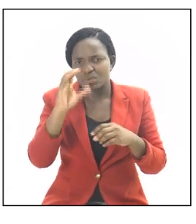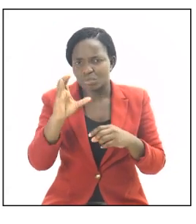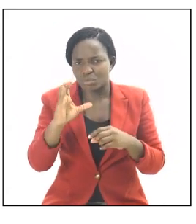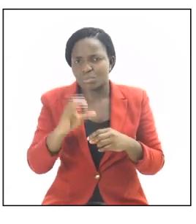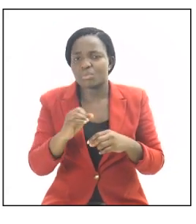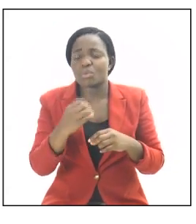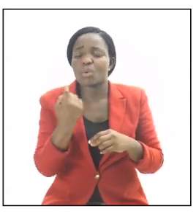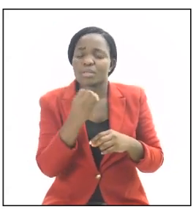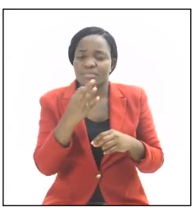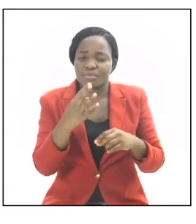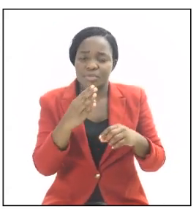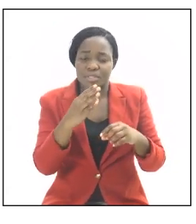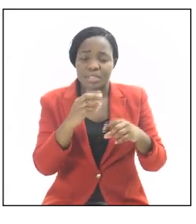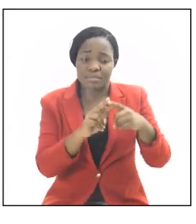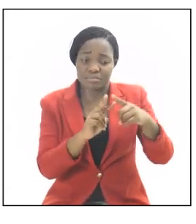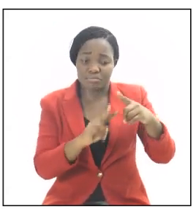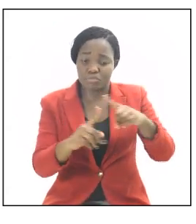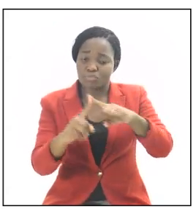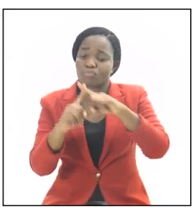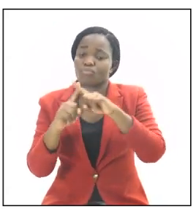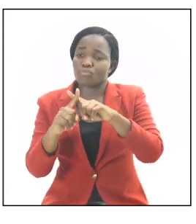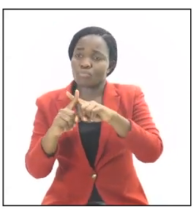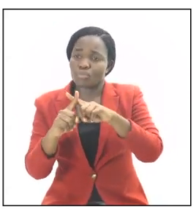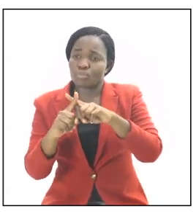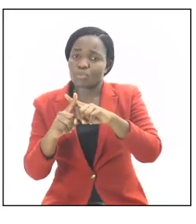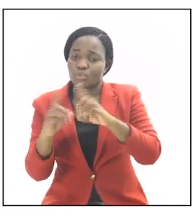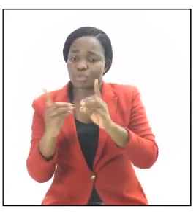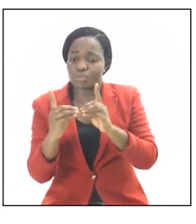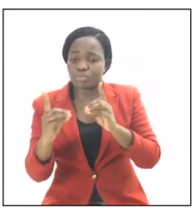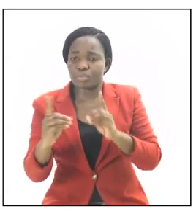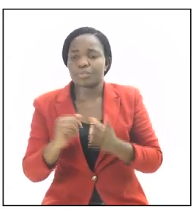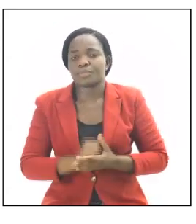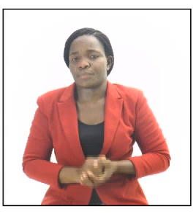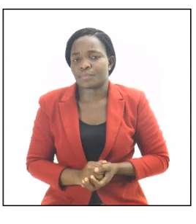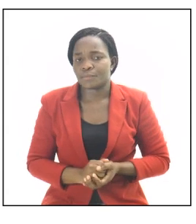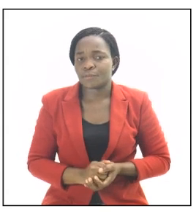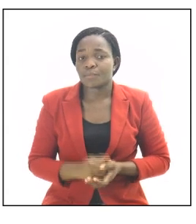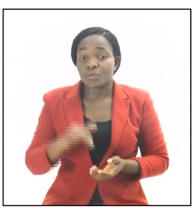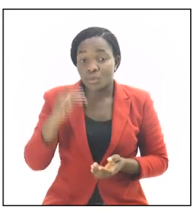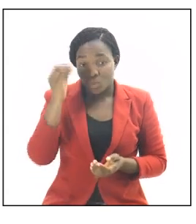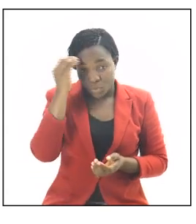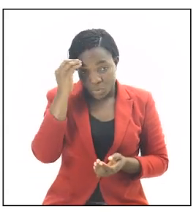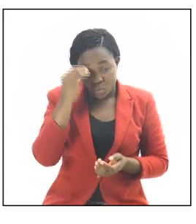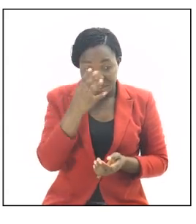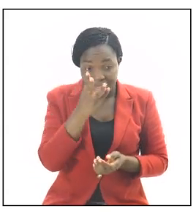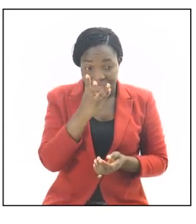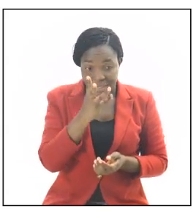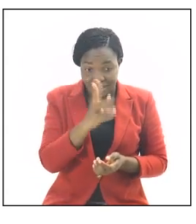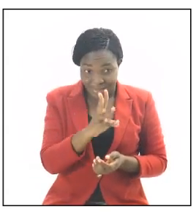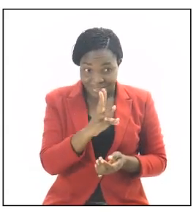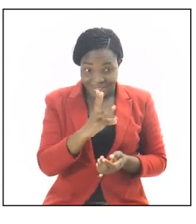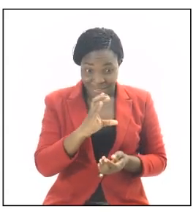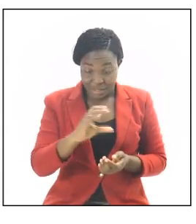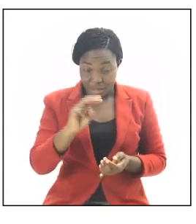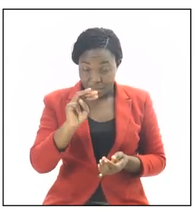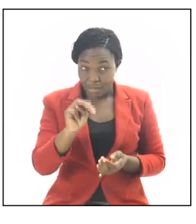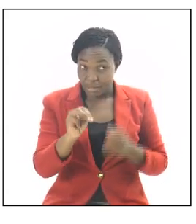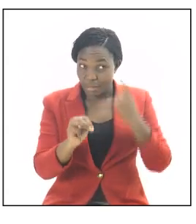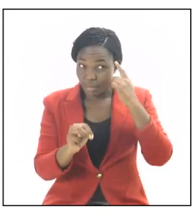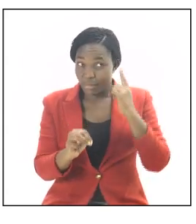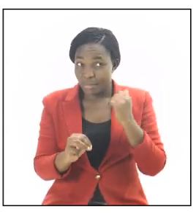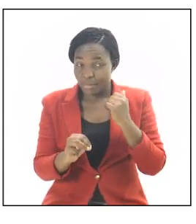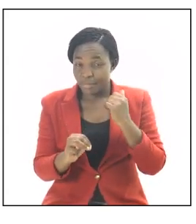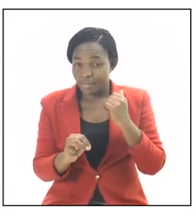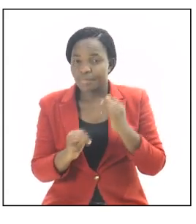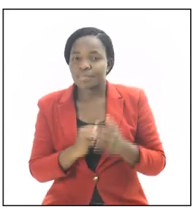by multiplying pi by the diameter, which we also know it is 6 centimeters. If